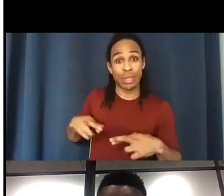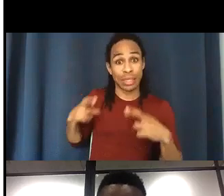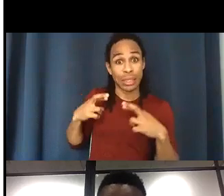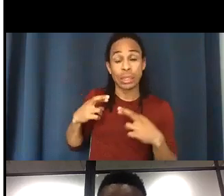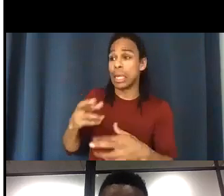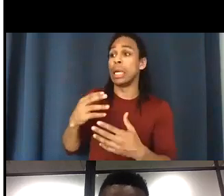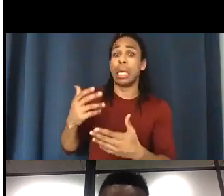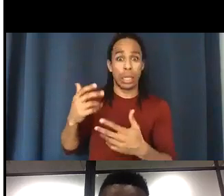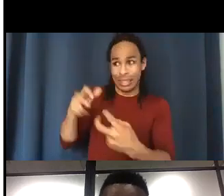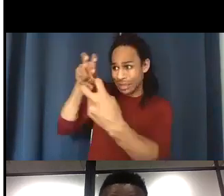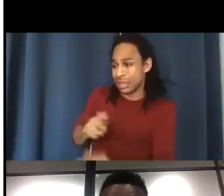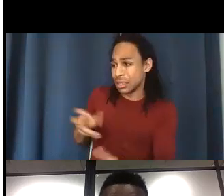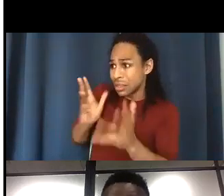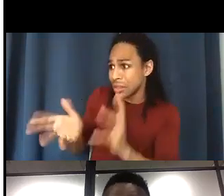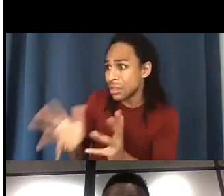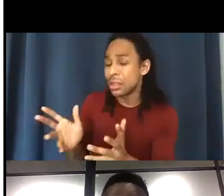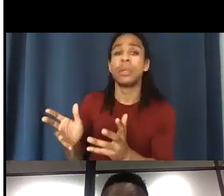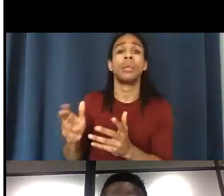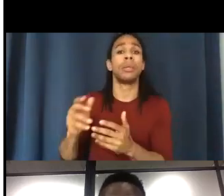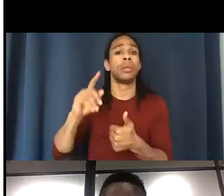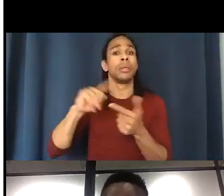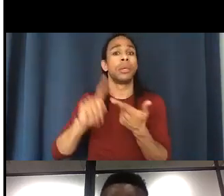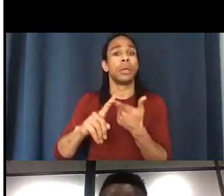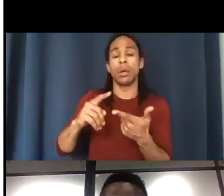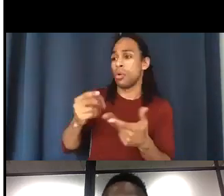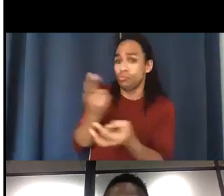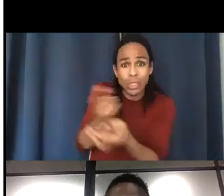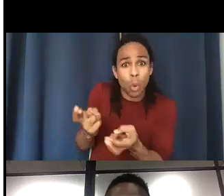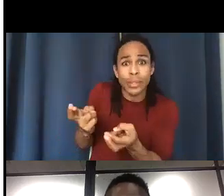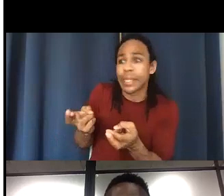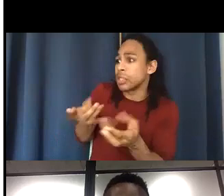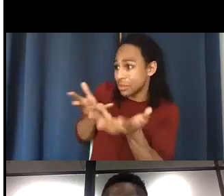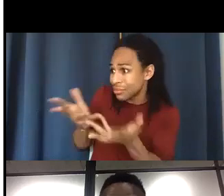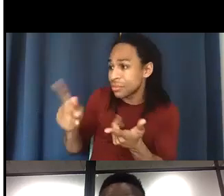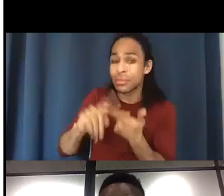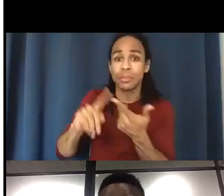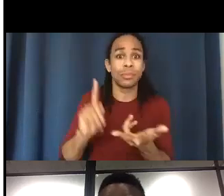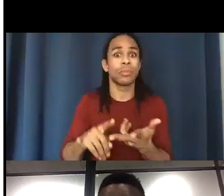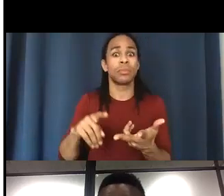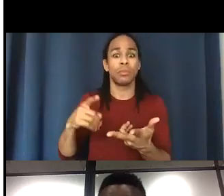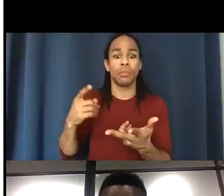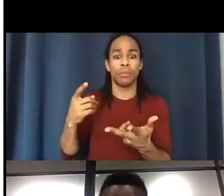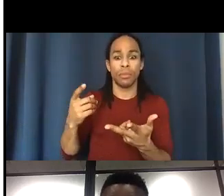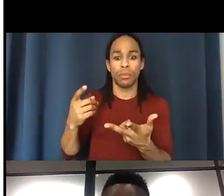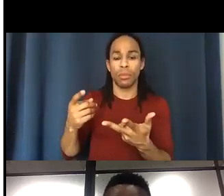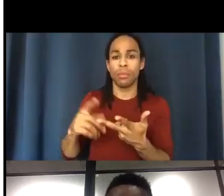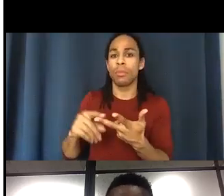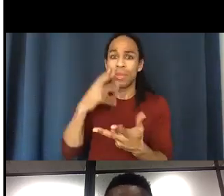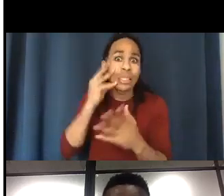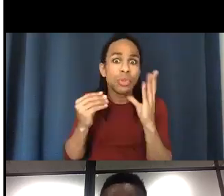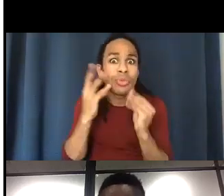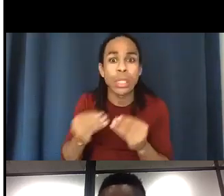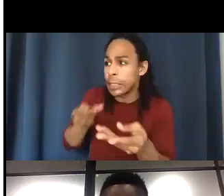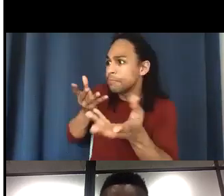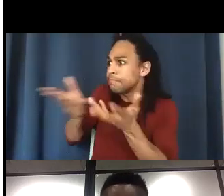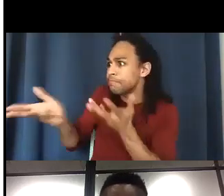experiences, learning and resources for community action with others across the city. And